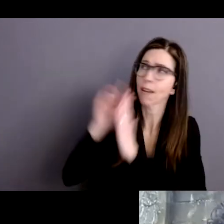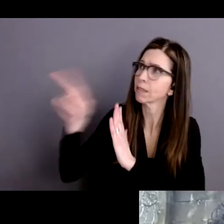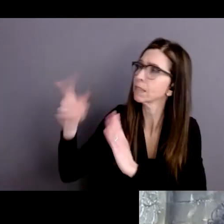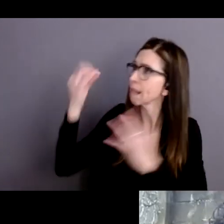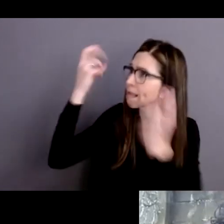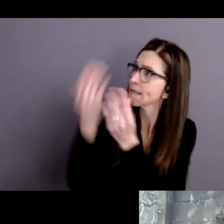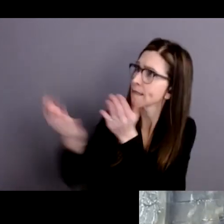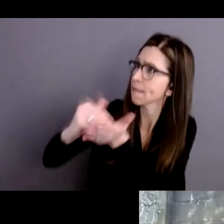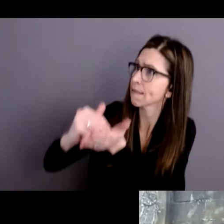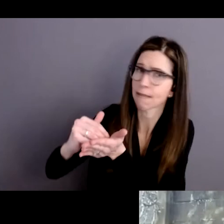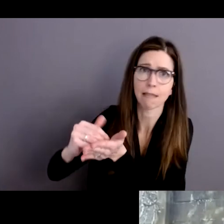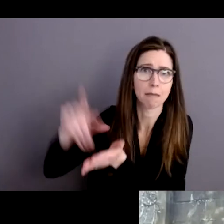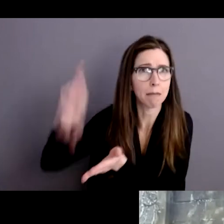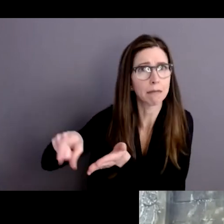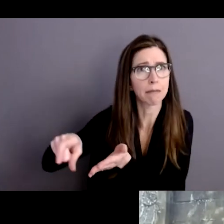Yeah.